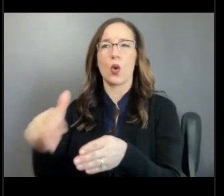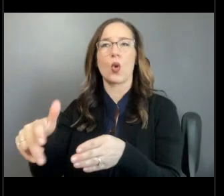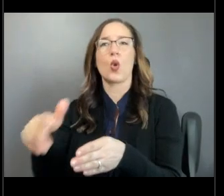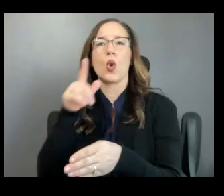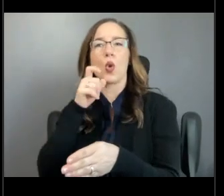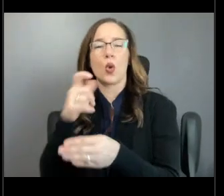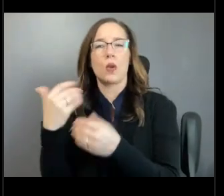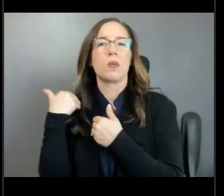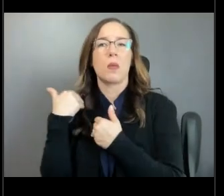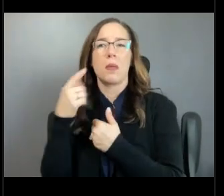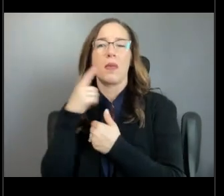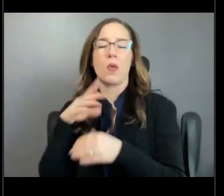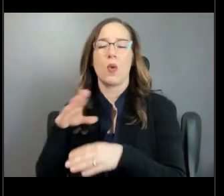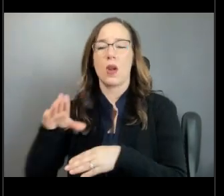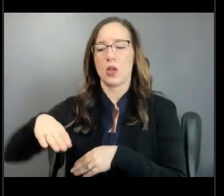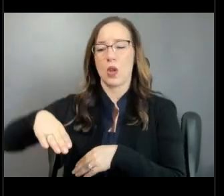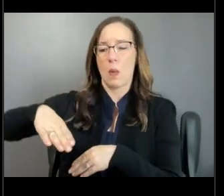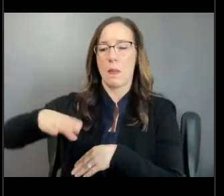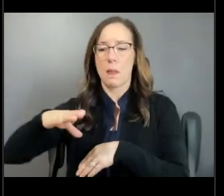violation?